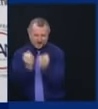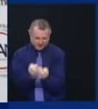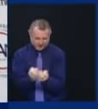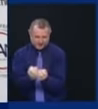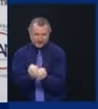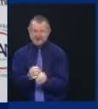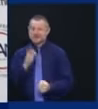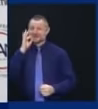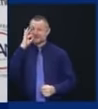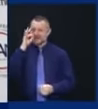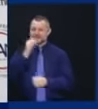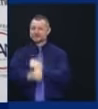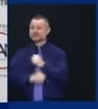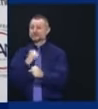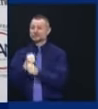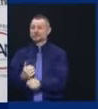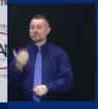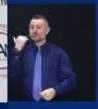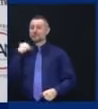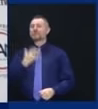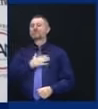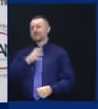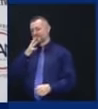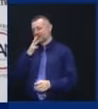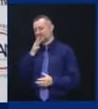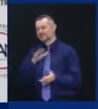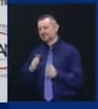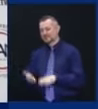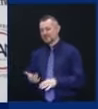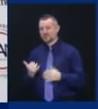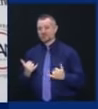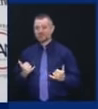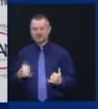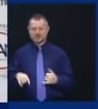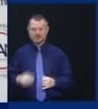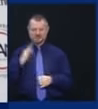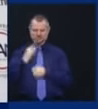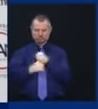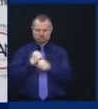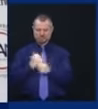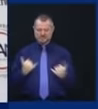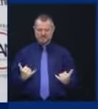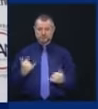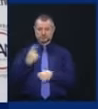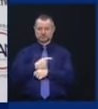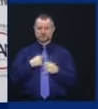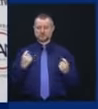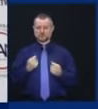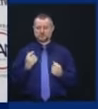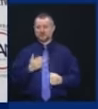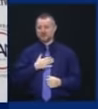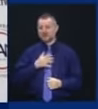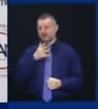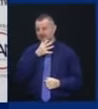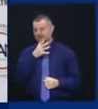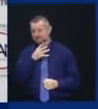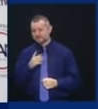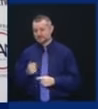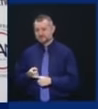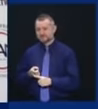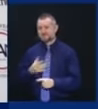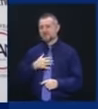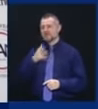today, my mother passed. On this day, 9 years ago, not only was she my mother and father, I was raised by a single